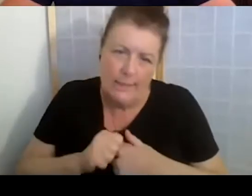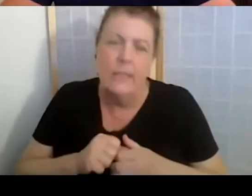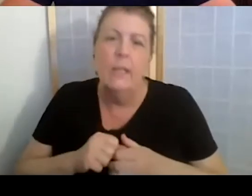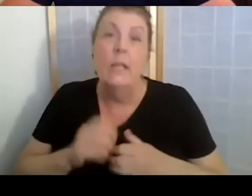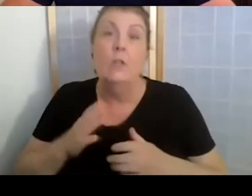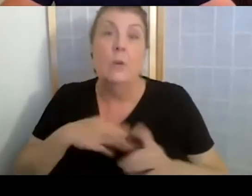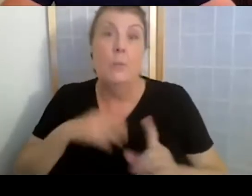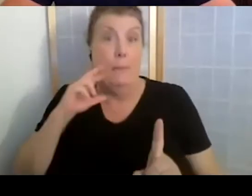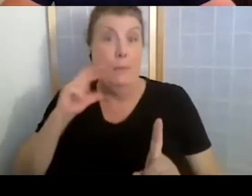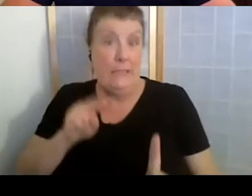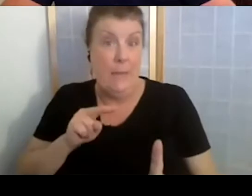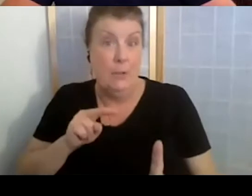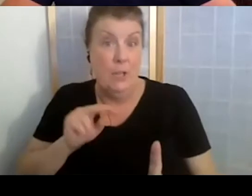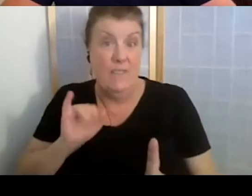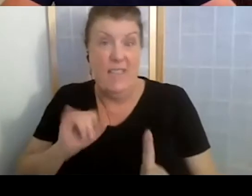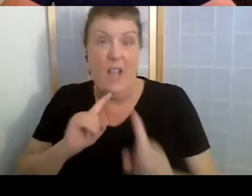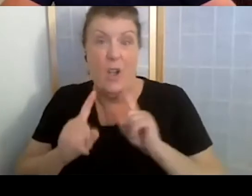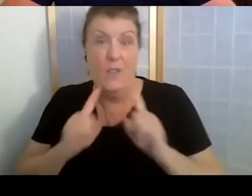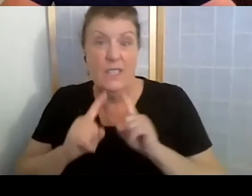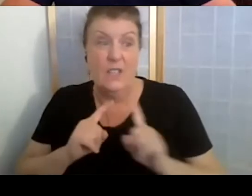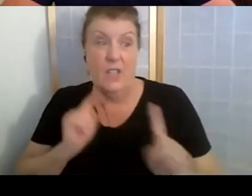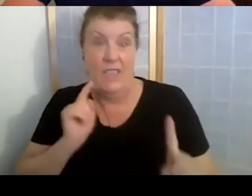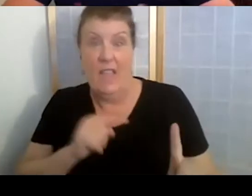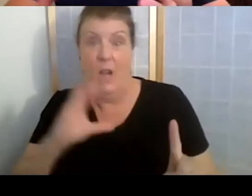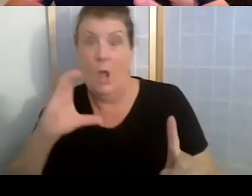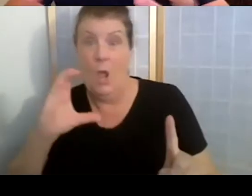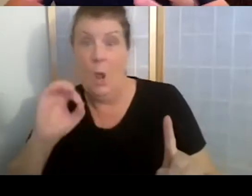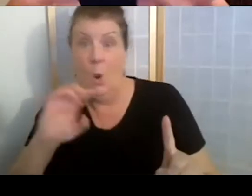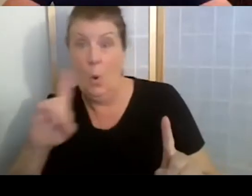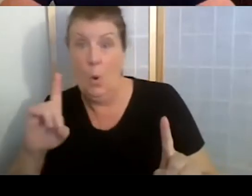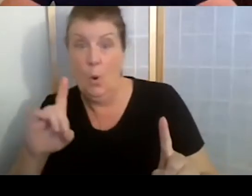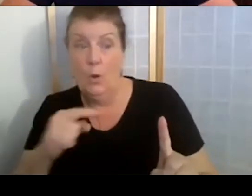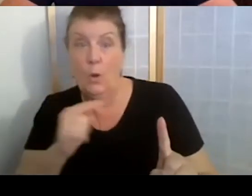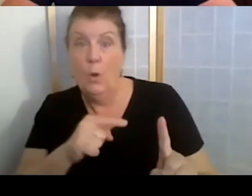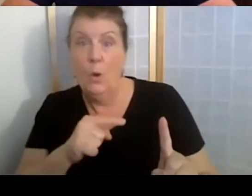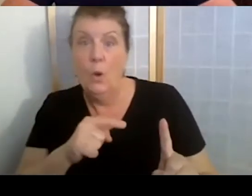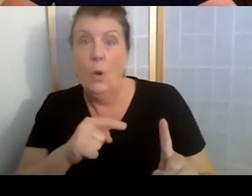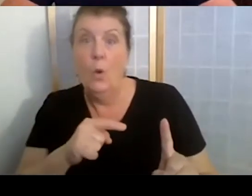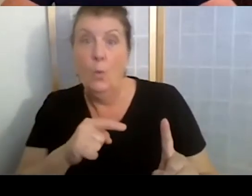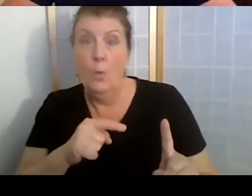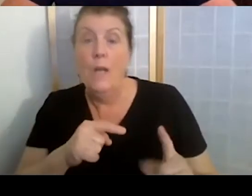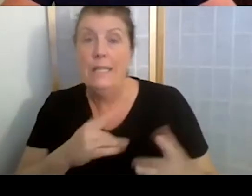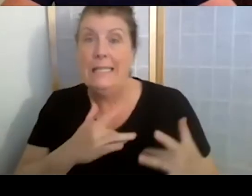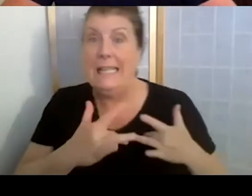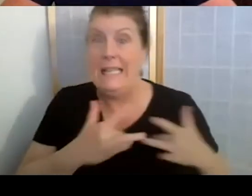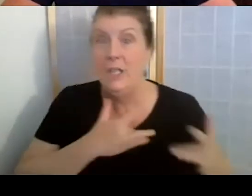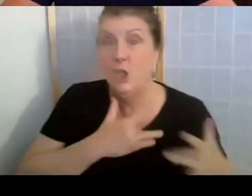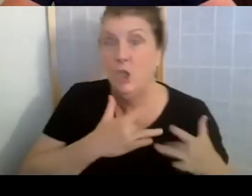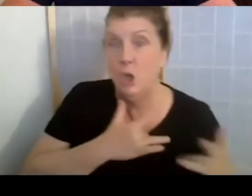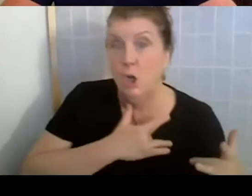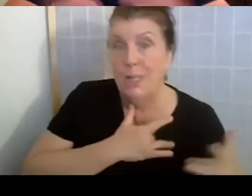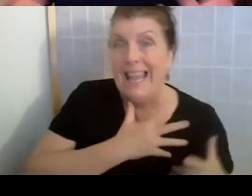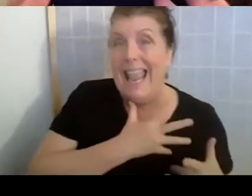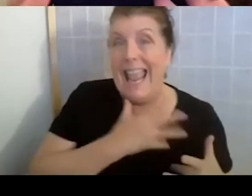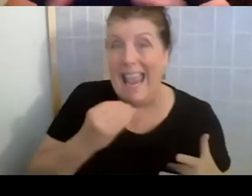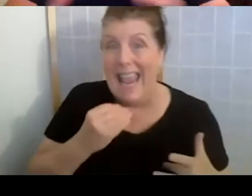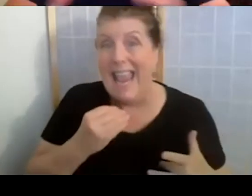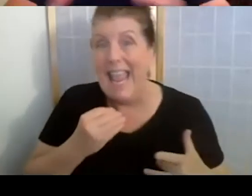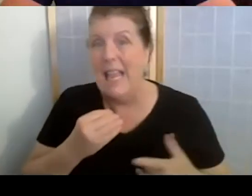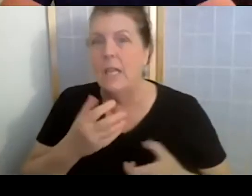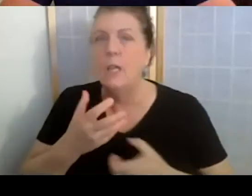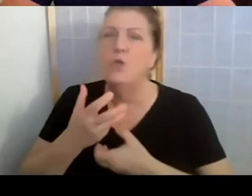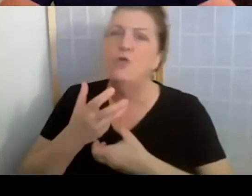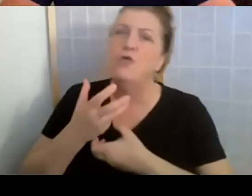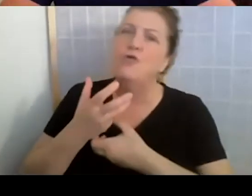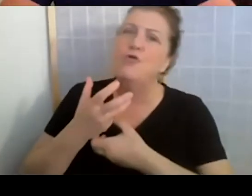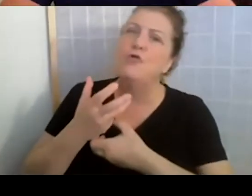was that Cord was equal parts concerned and trusting. And that's why I hired